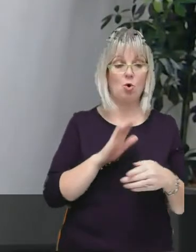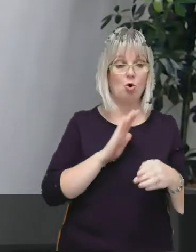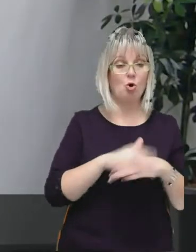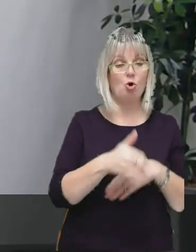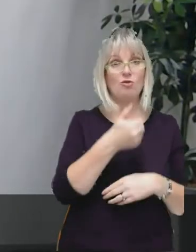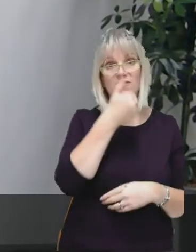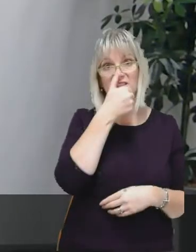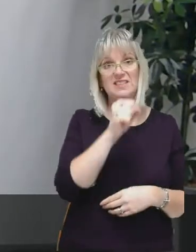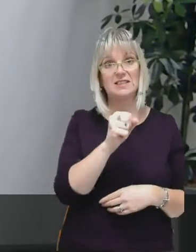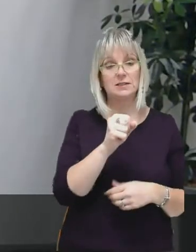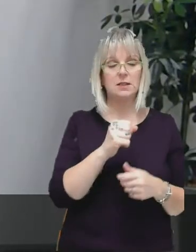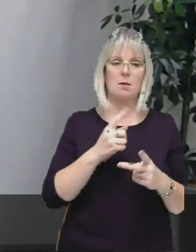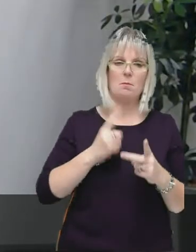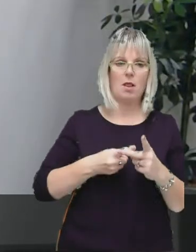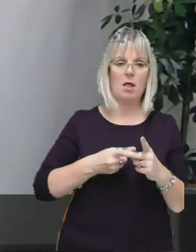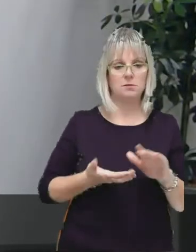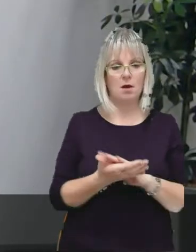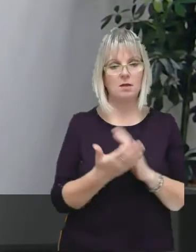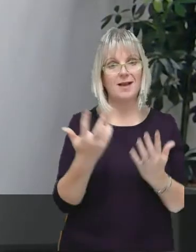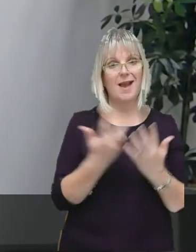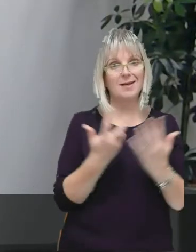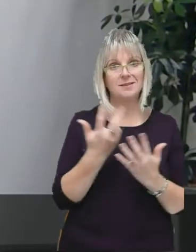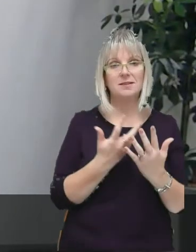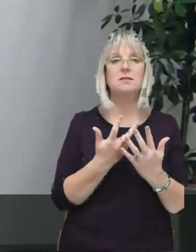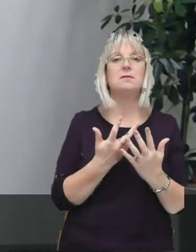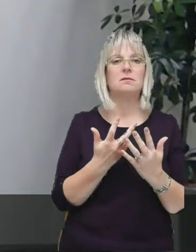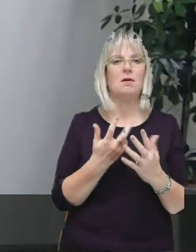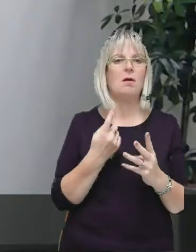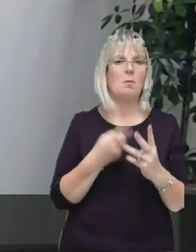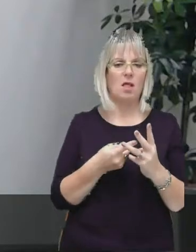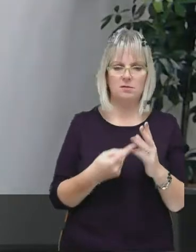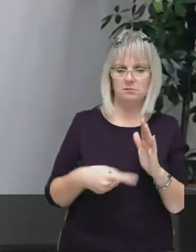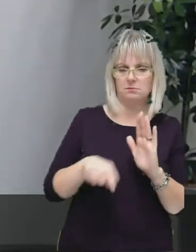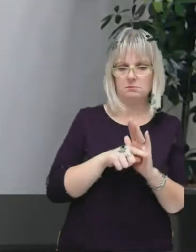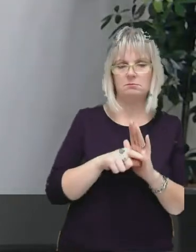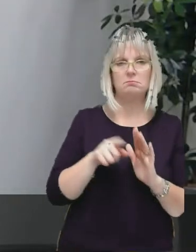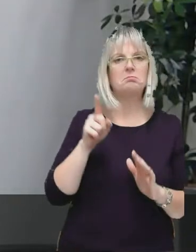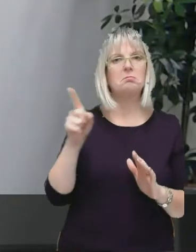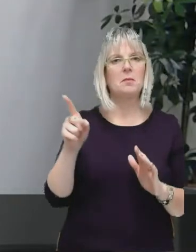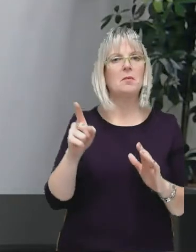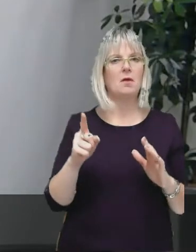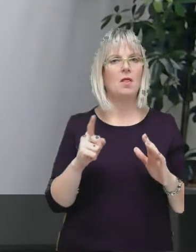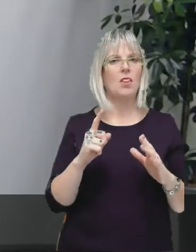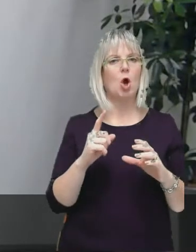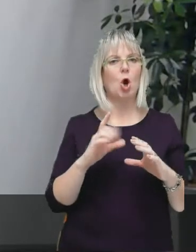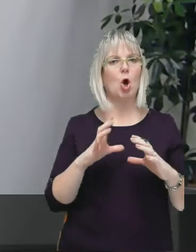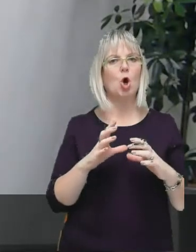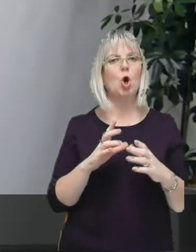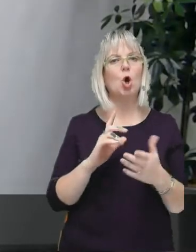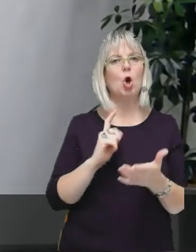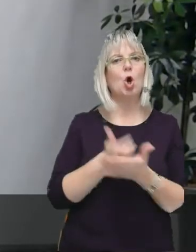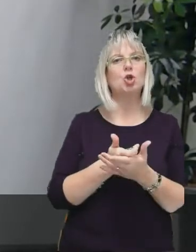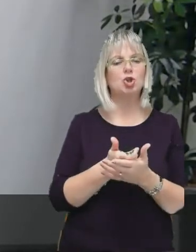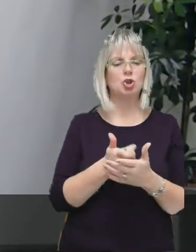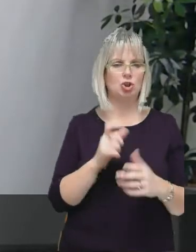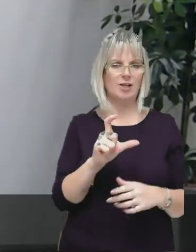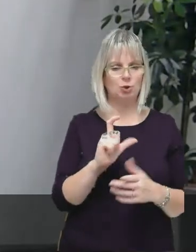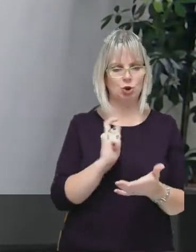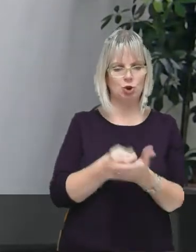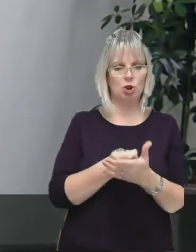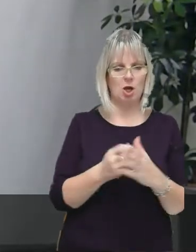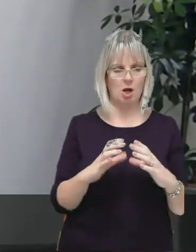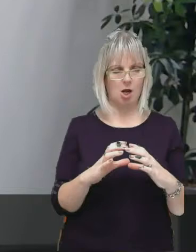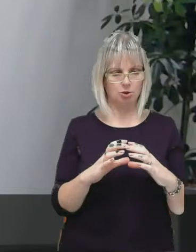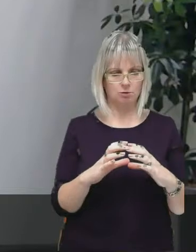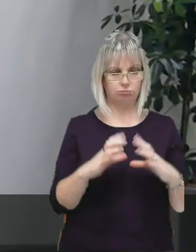other conditions, like extending the congestion charge to the North Circular and South Circular, and increasing the fares way above